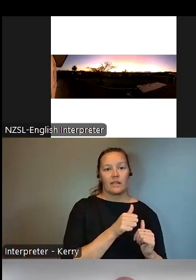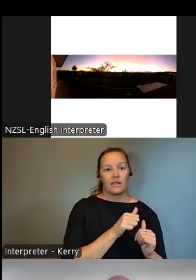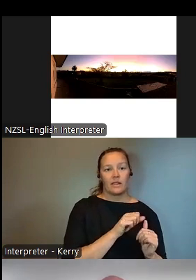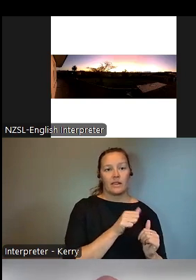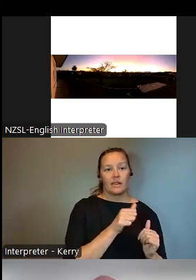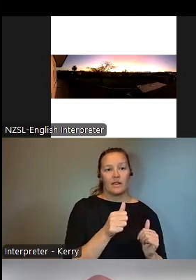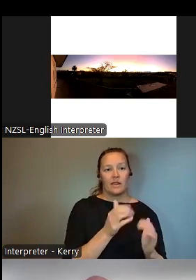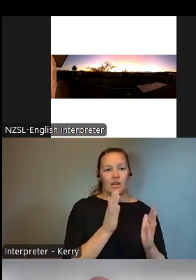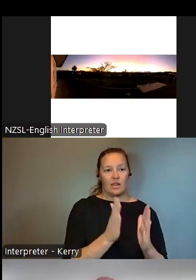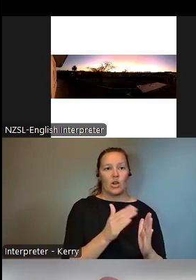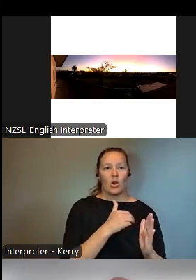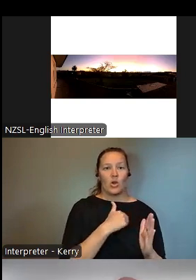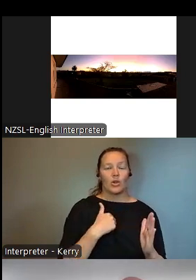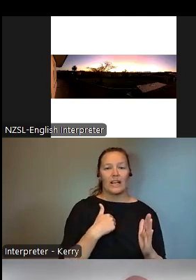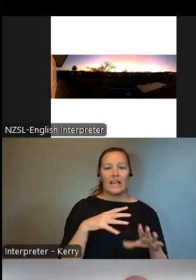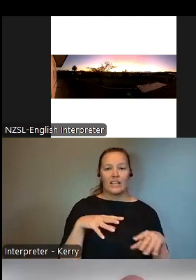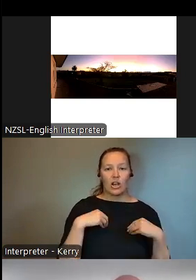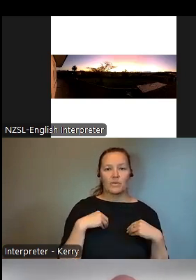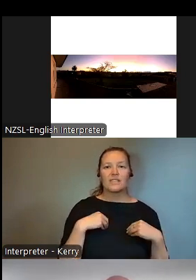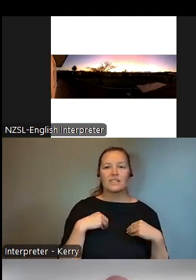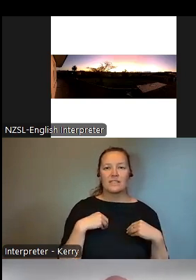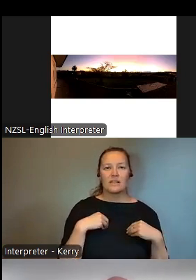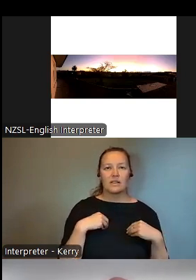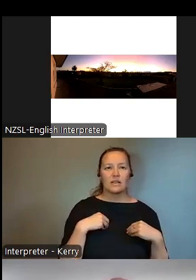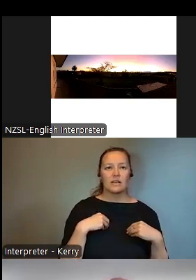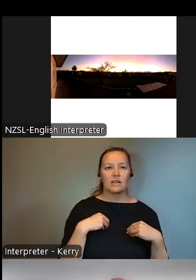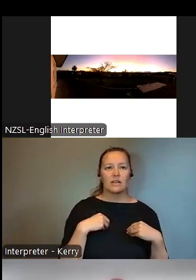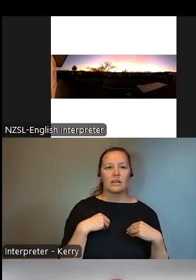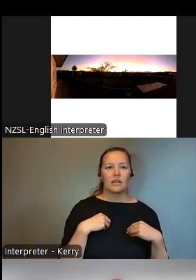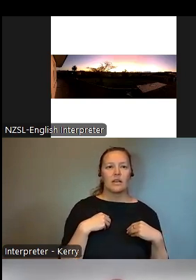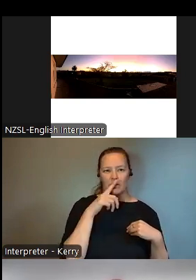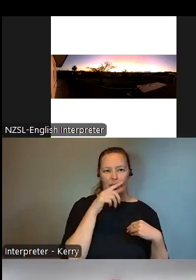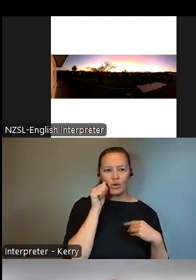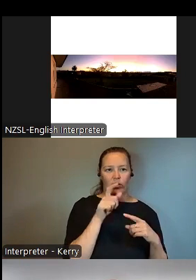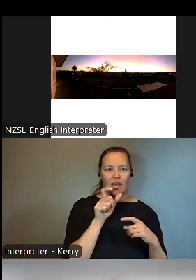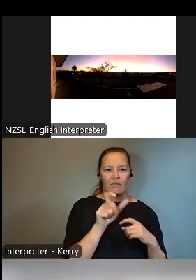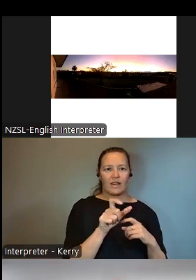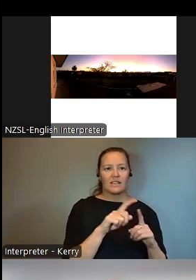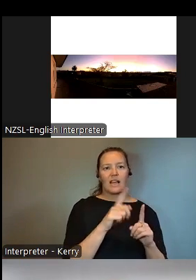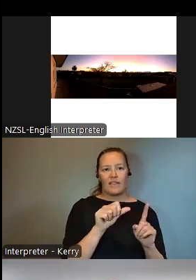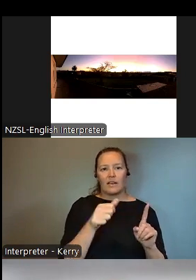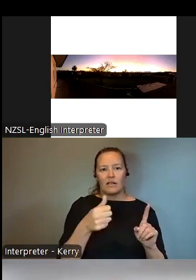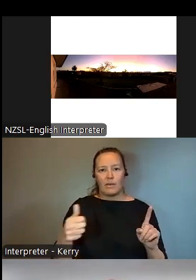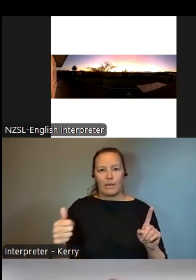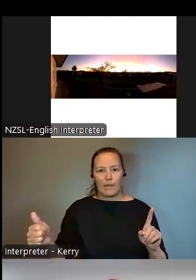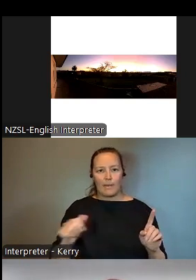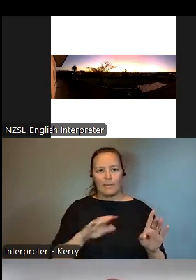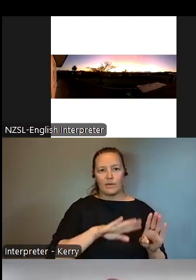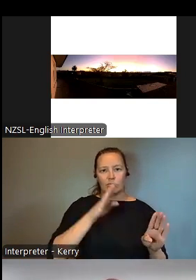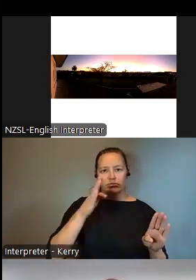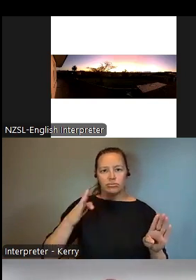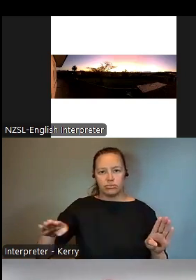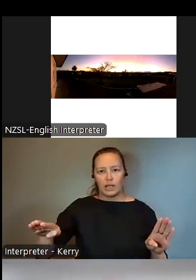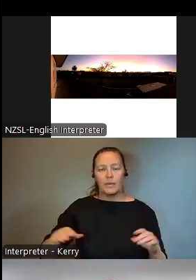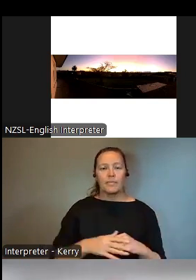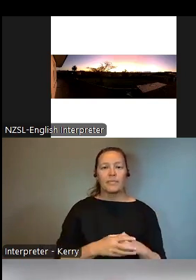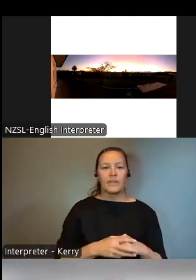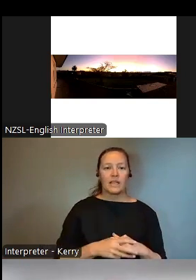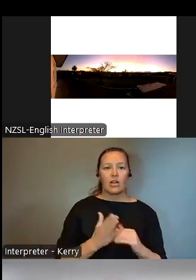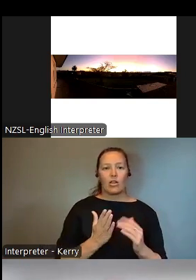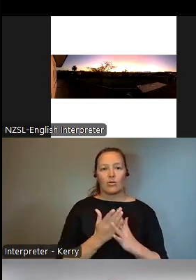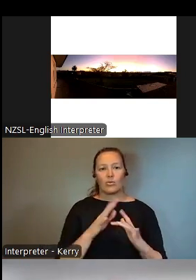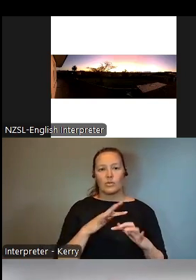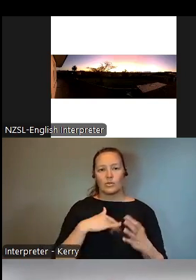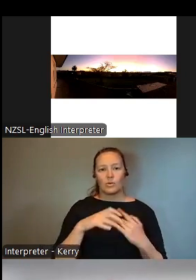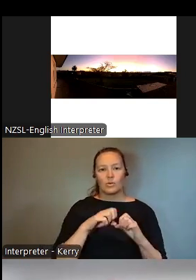the early adopters. That's often a phrase that people are quite familiar with, and so on through the social system. And